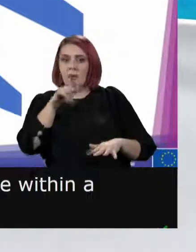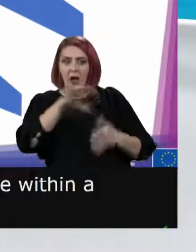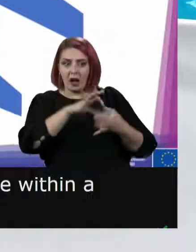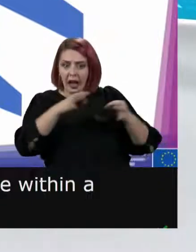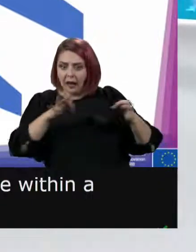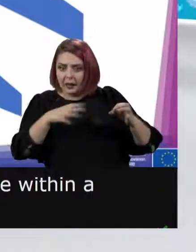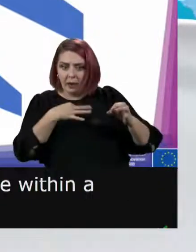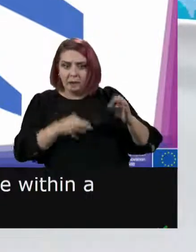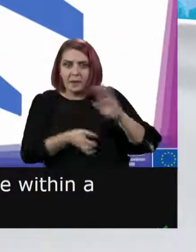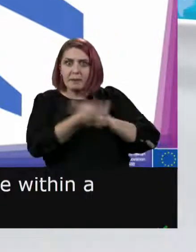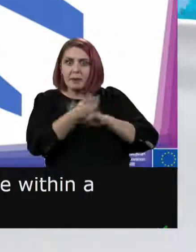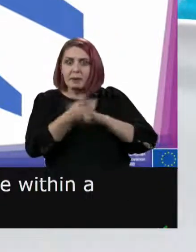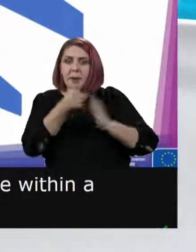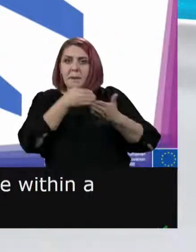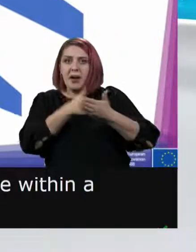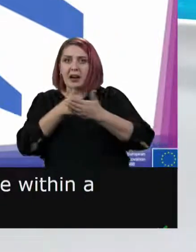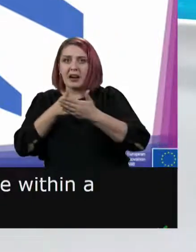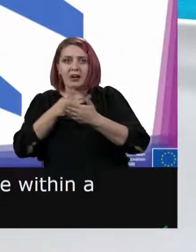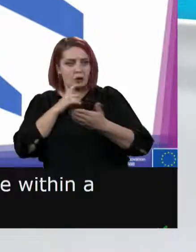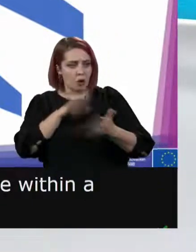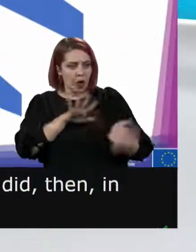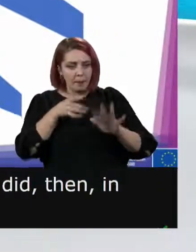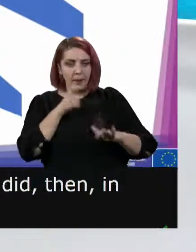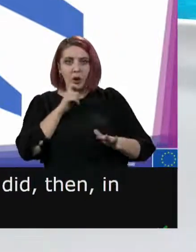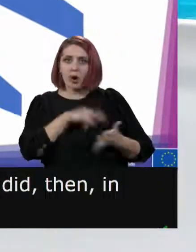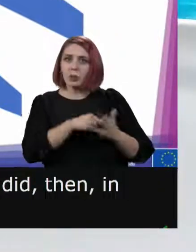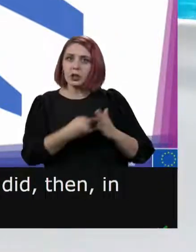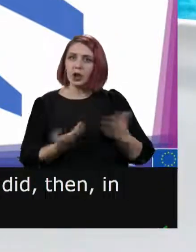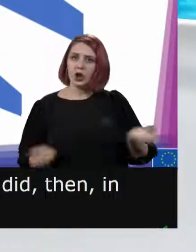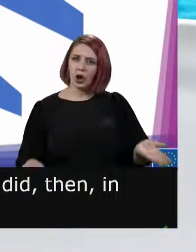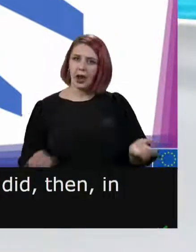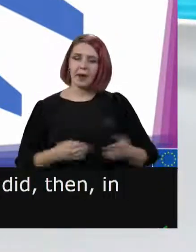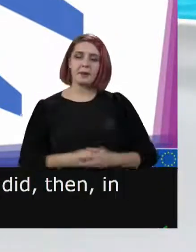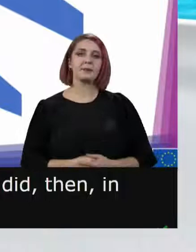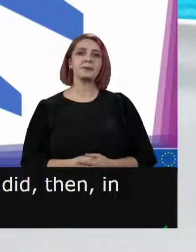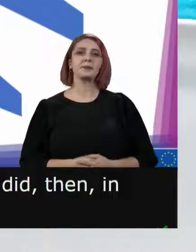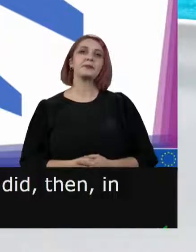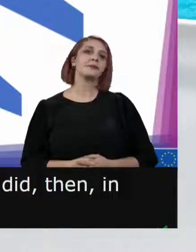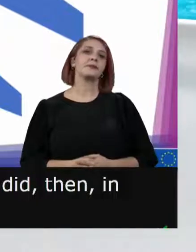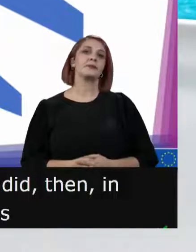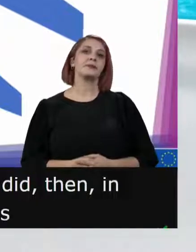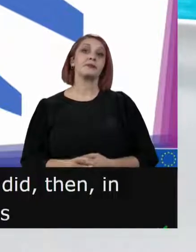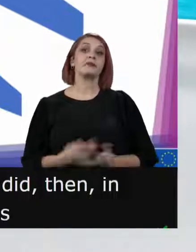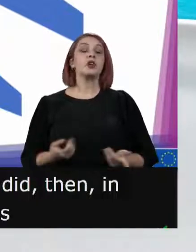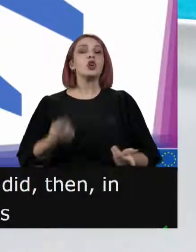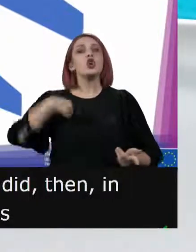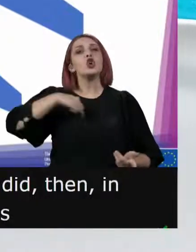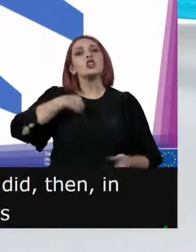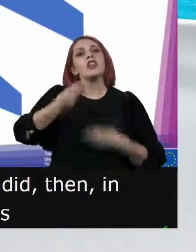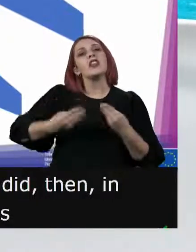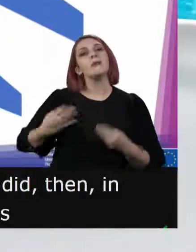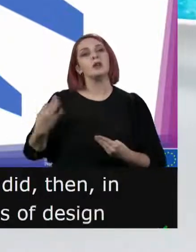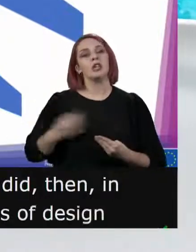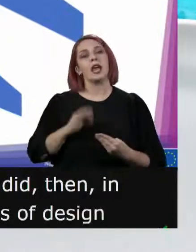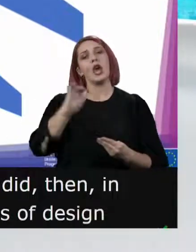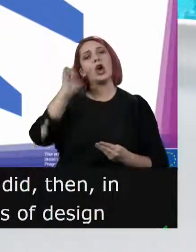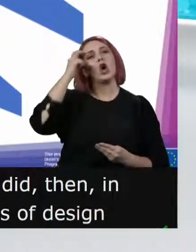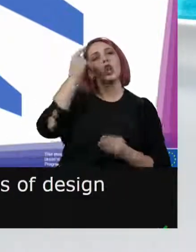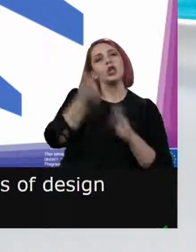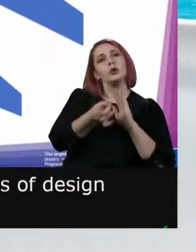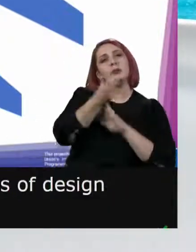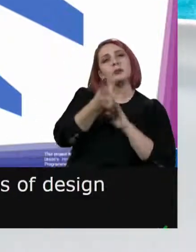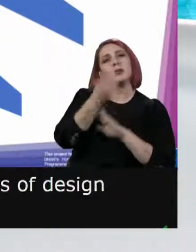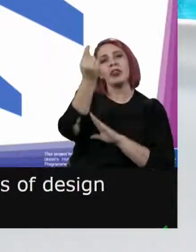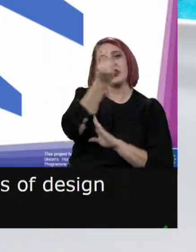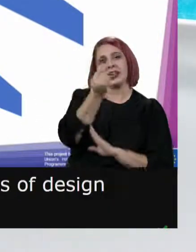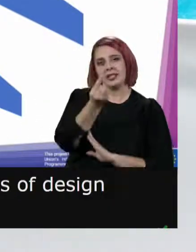What we did then in applying those technologies is we created a series of design concepts, some of which are very close to being